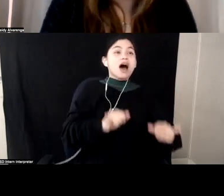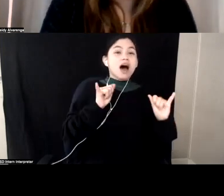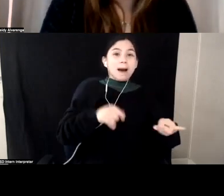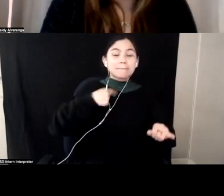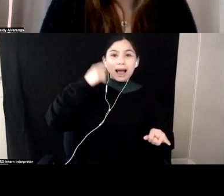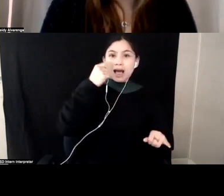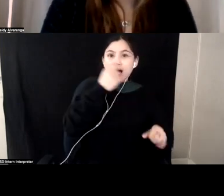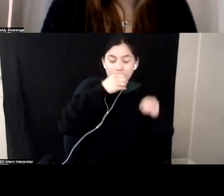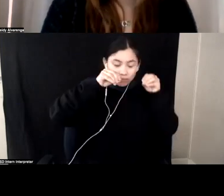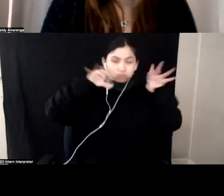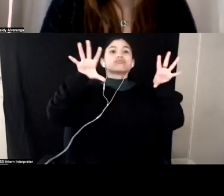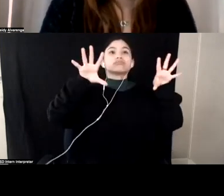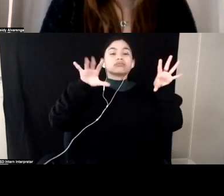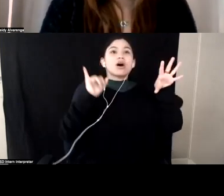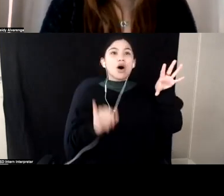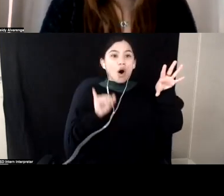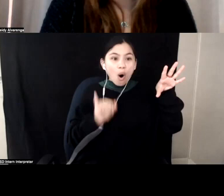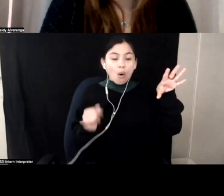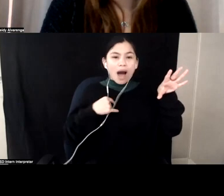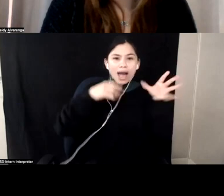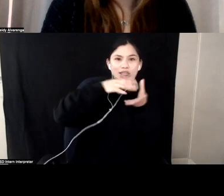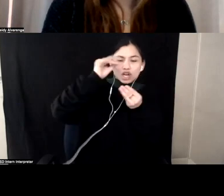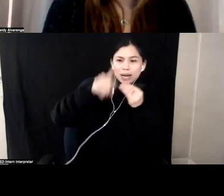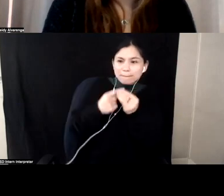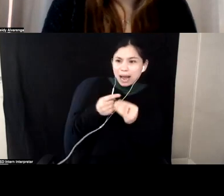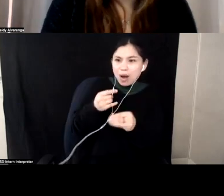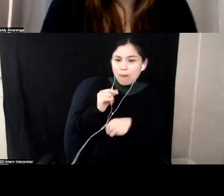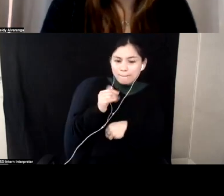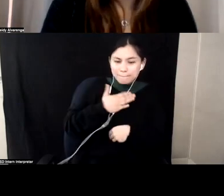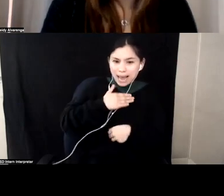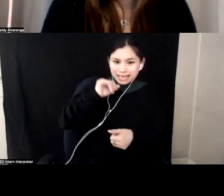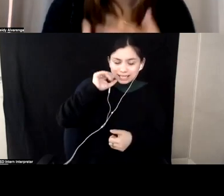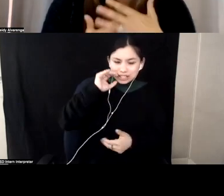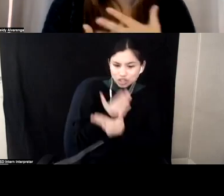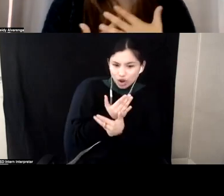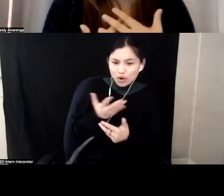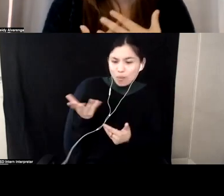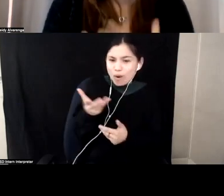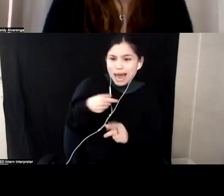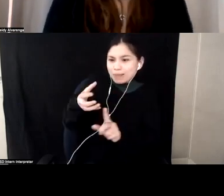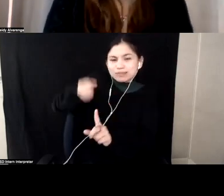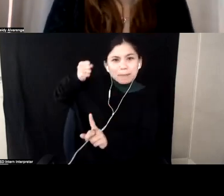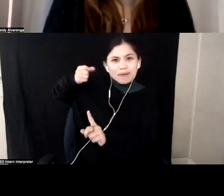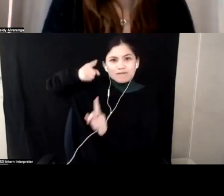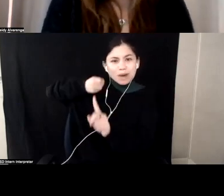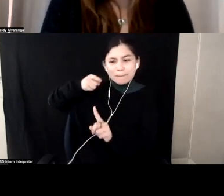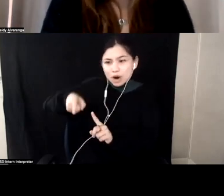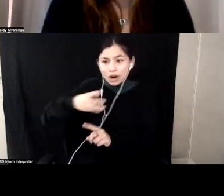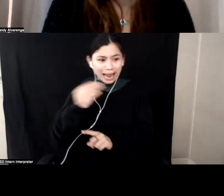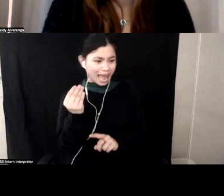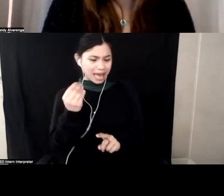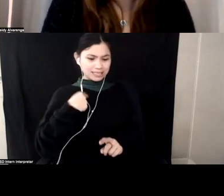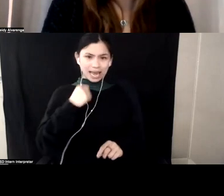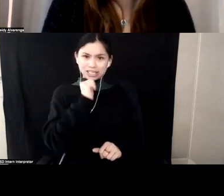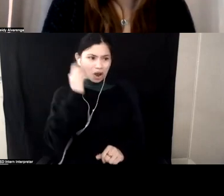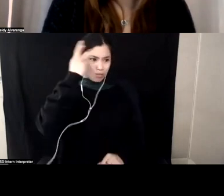really depriving my daughter of in her world, and things that I didn't realize I missed out and